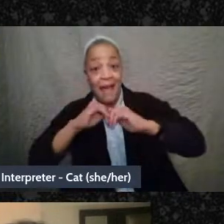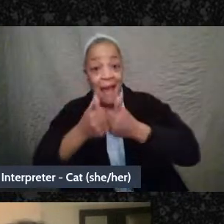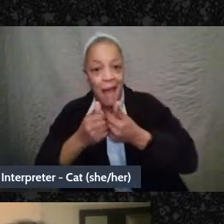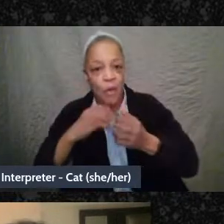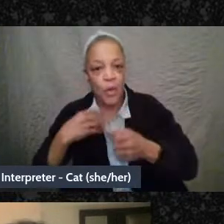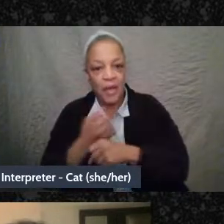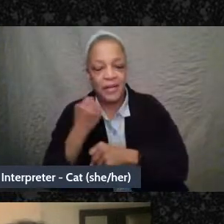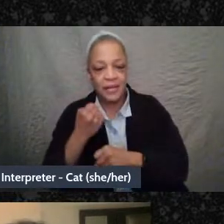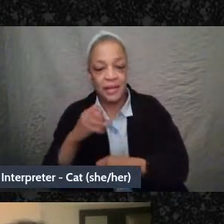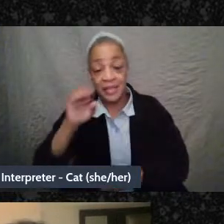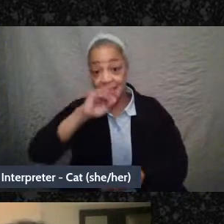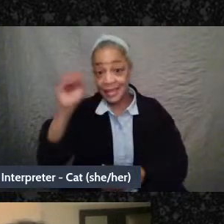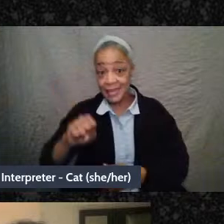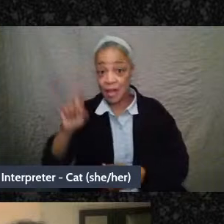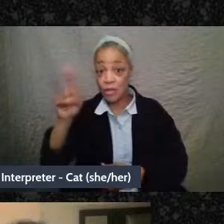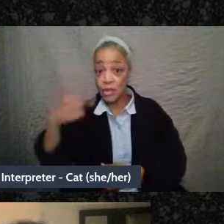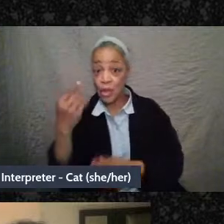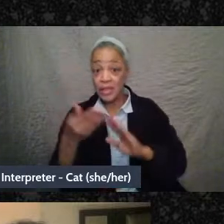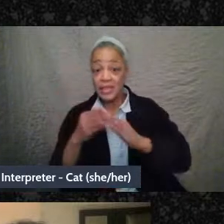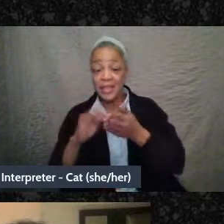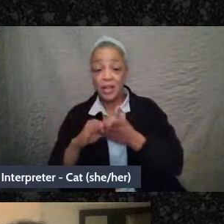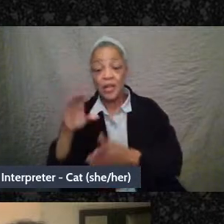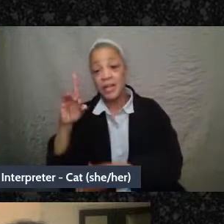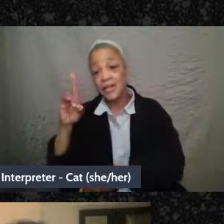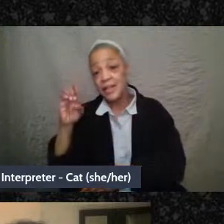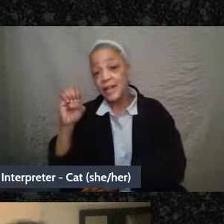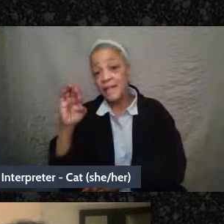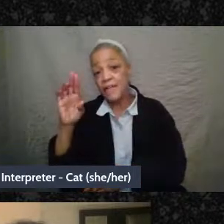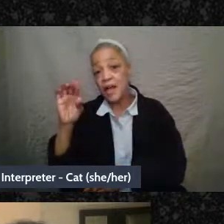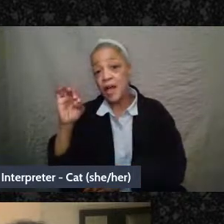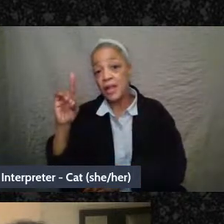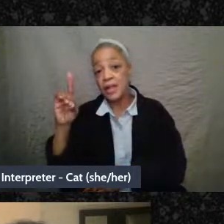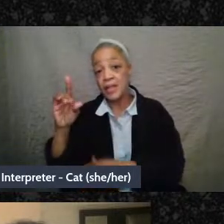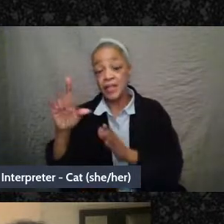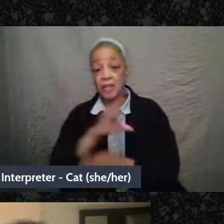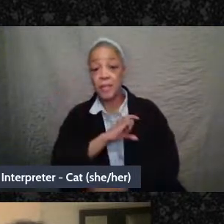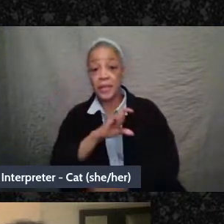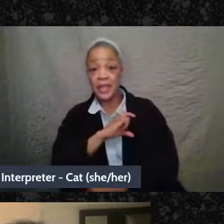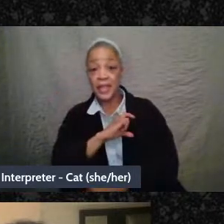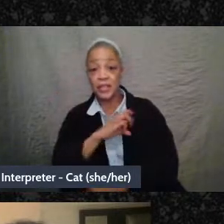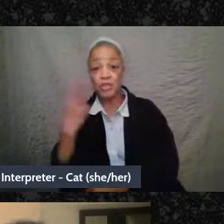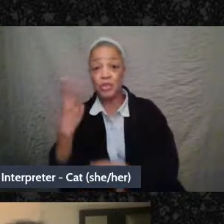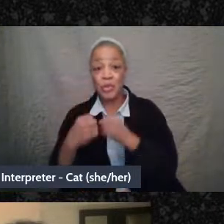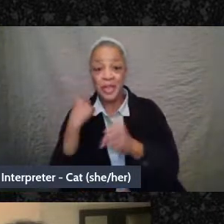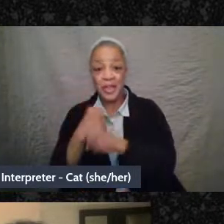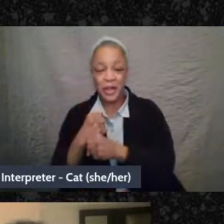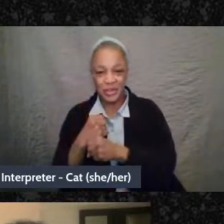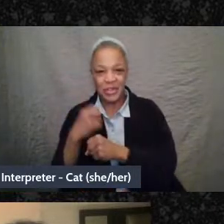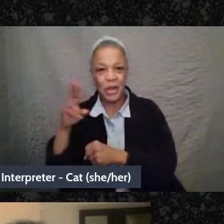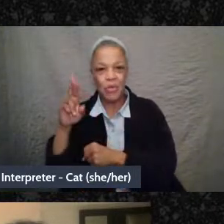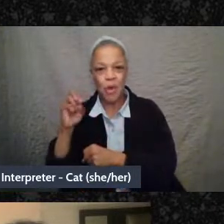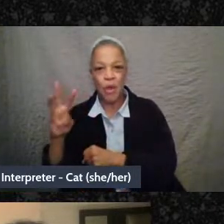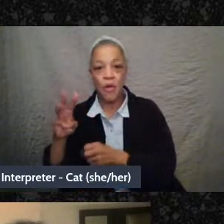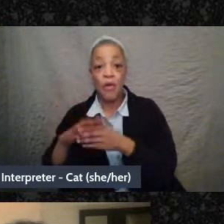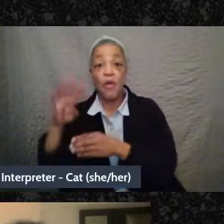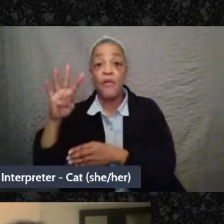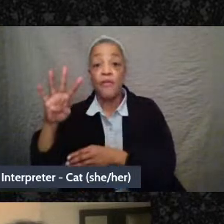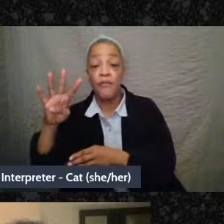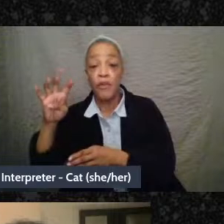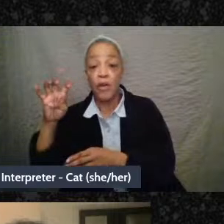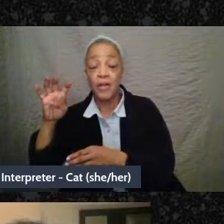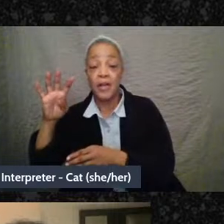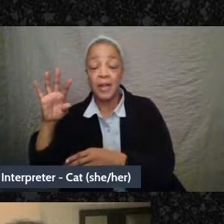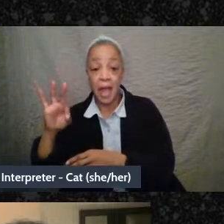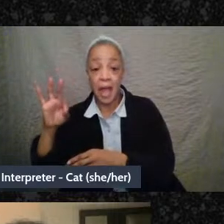only city to defund the police 2 years in a row. We saw SPD's budget go from $409 million before